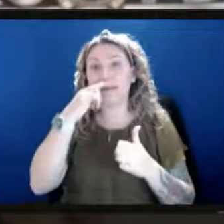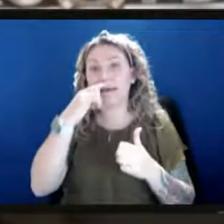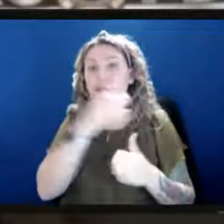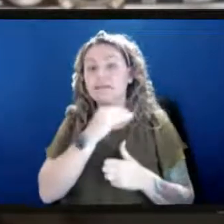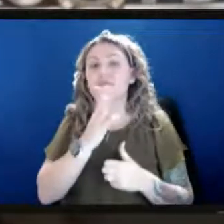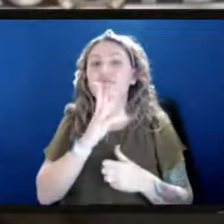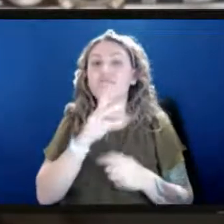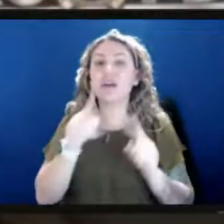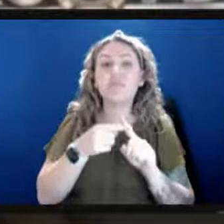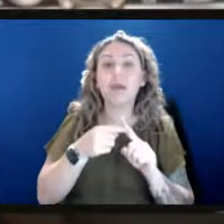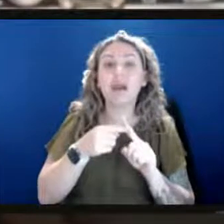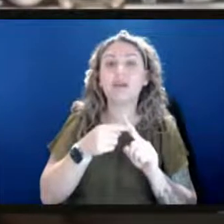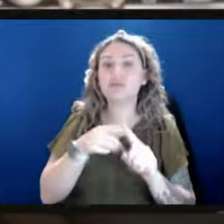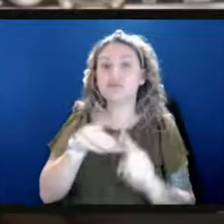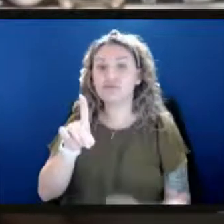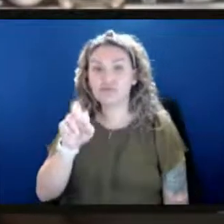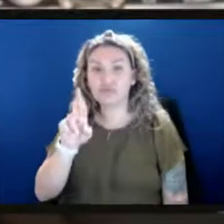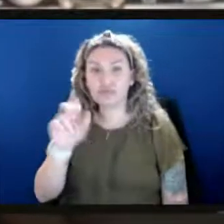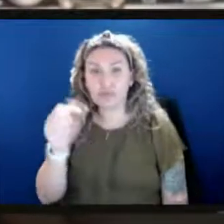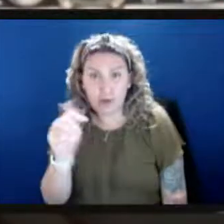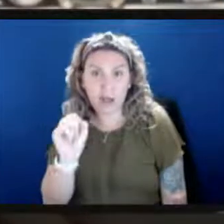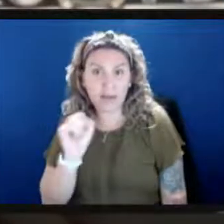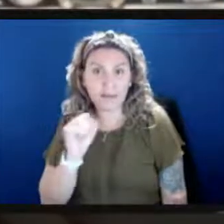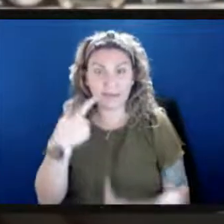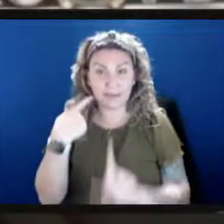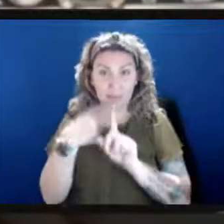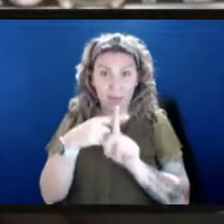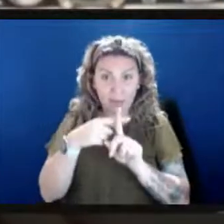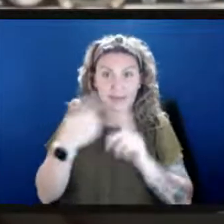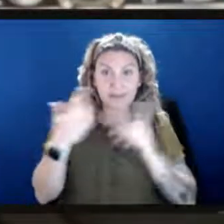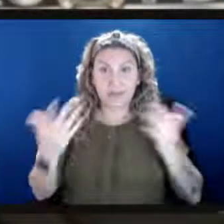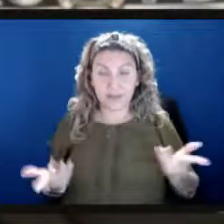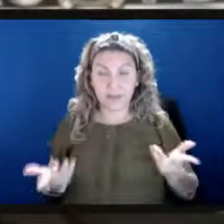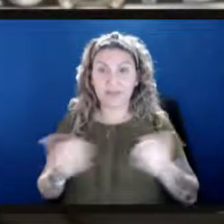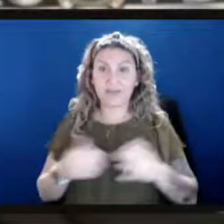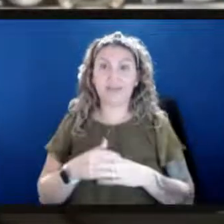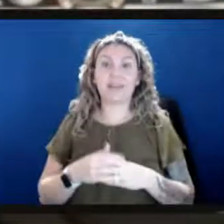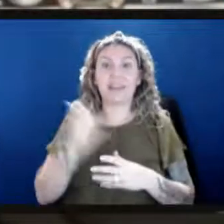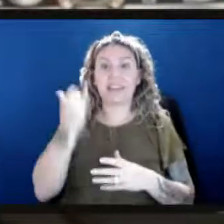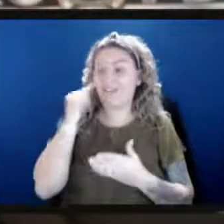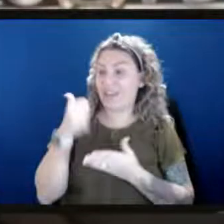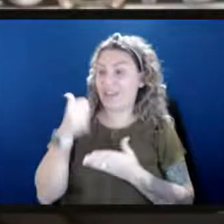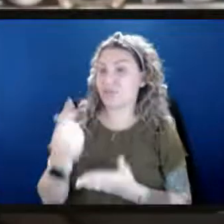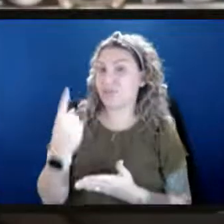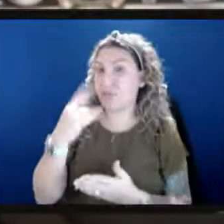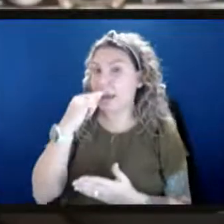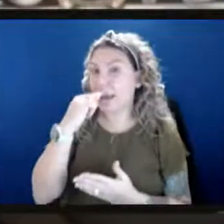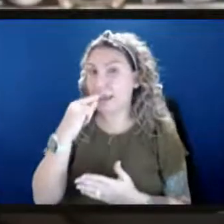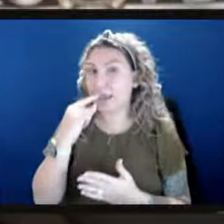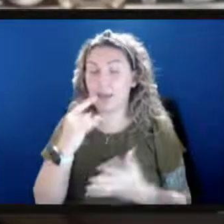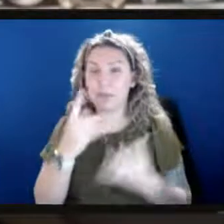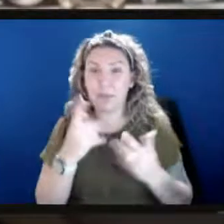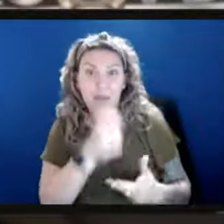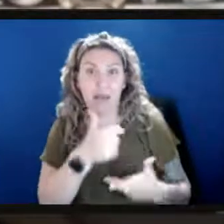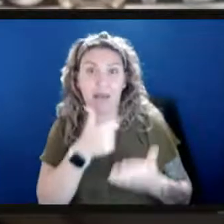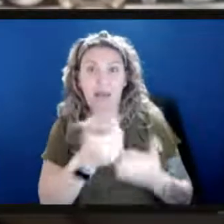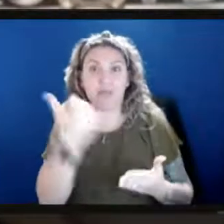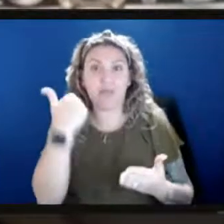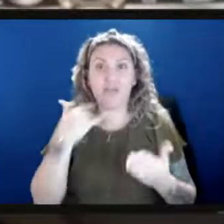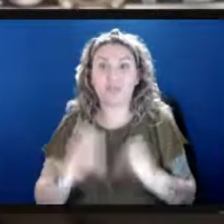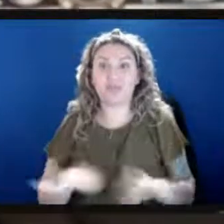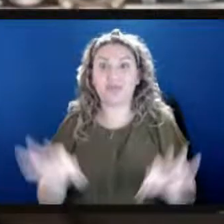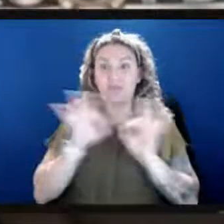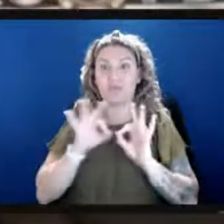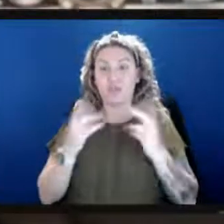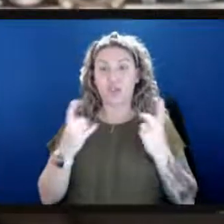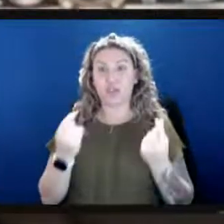drug use is a positive thing. And even if it helps one kid that wouldn't have been helped before, then it's worth it to do it. It's something we're